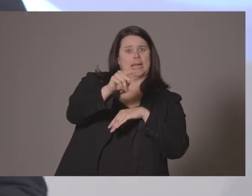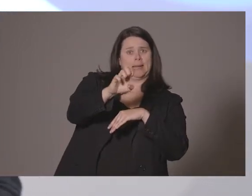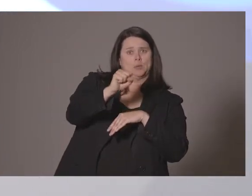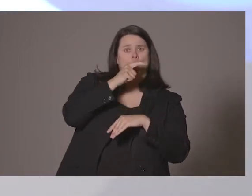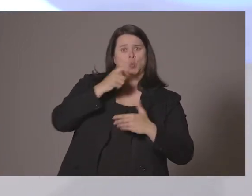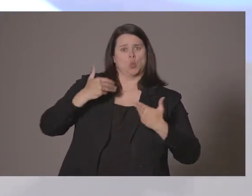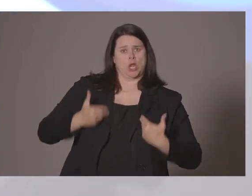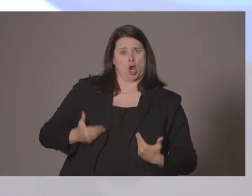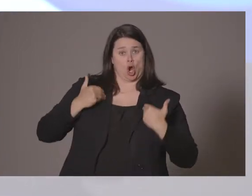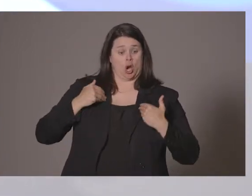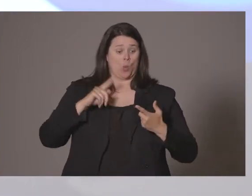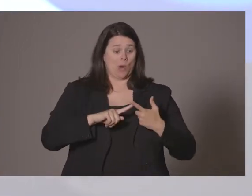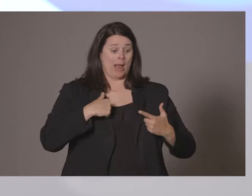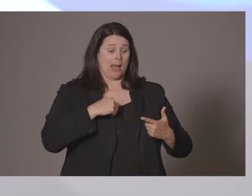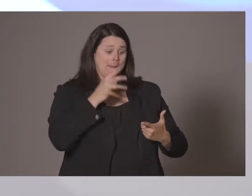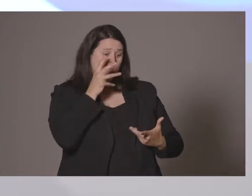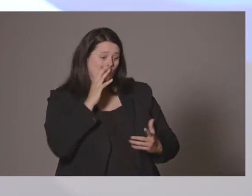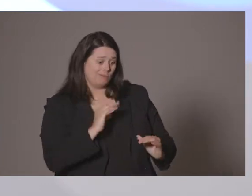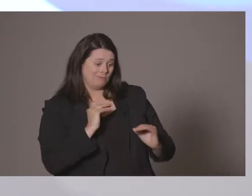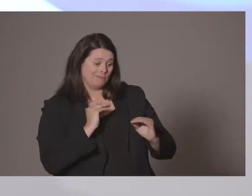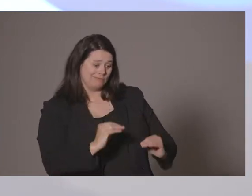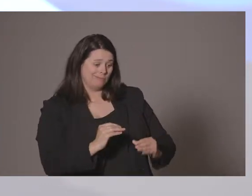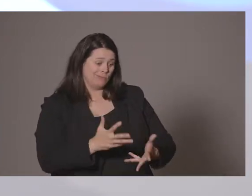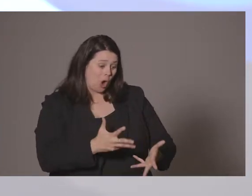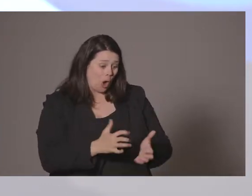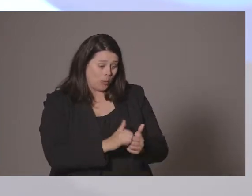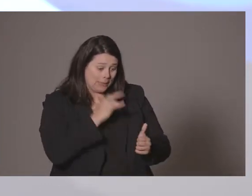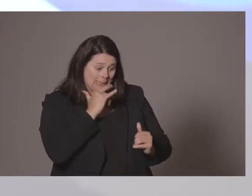themselves. When you're